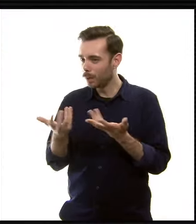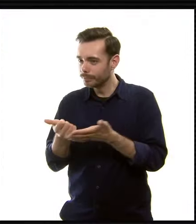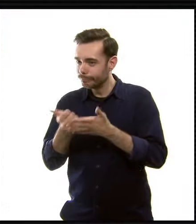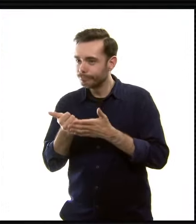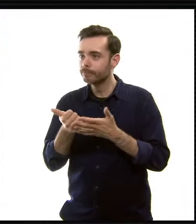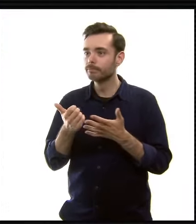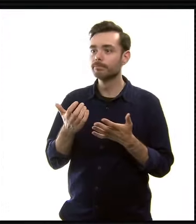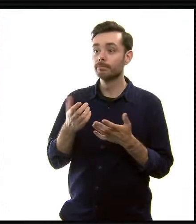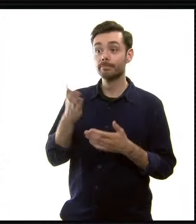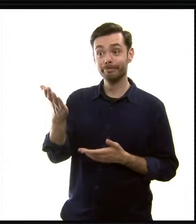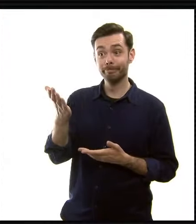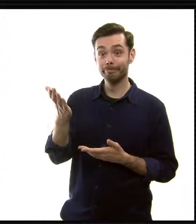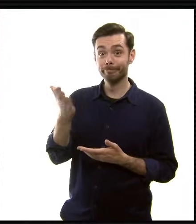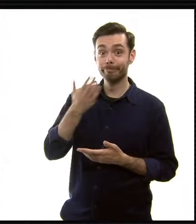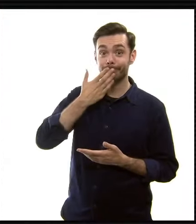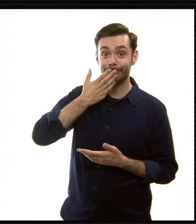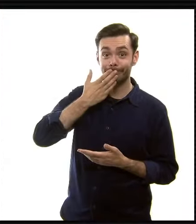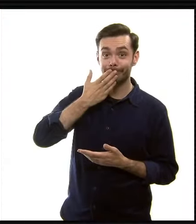maximum.